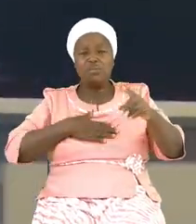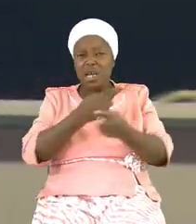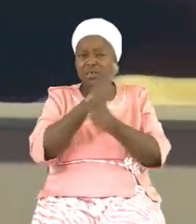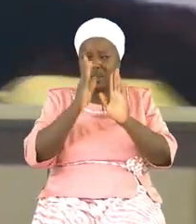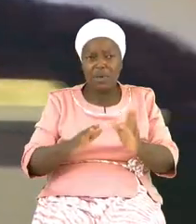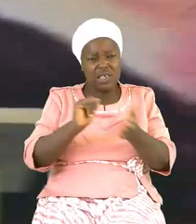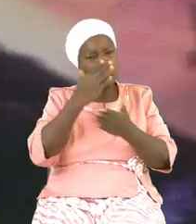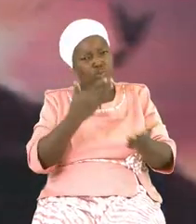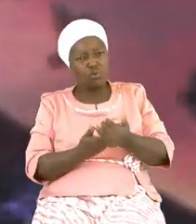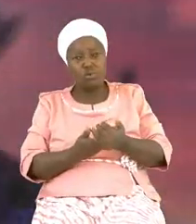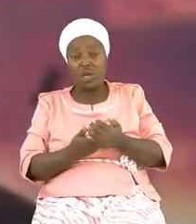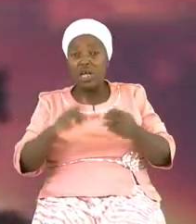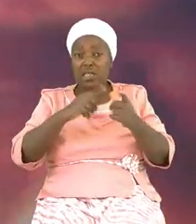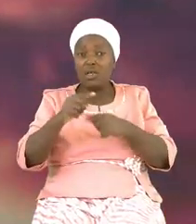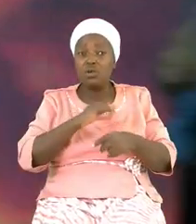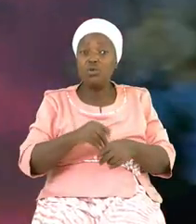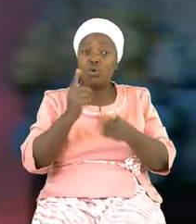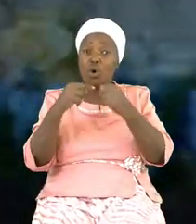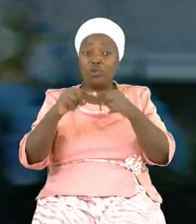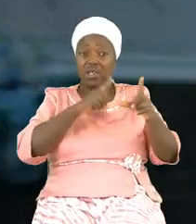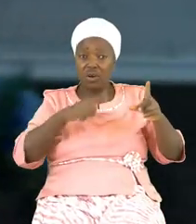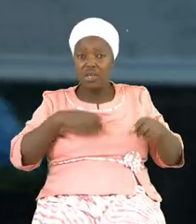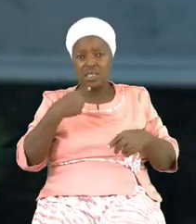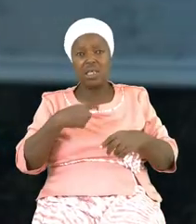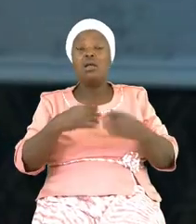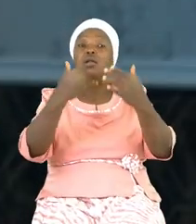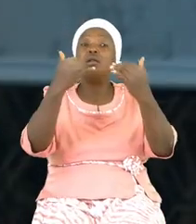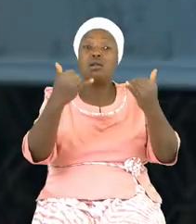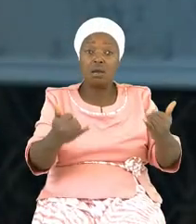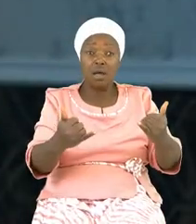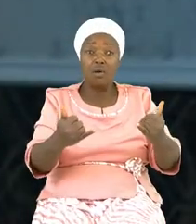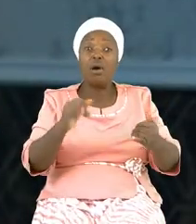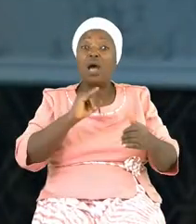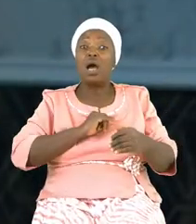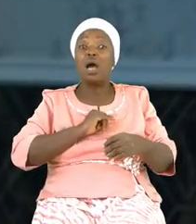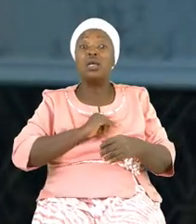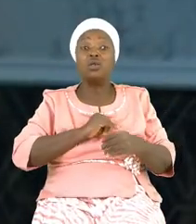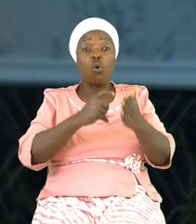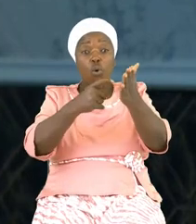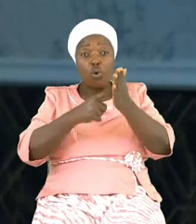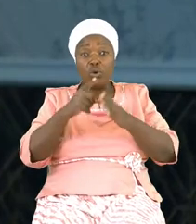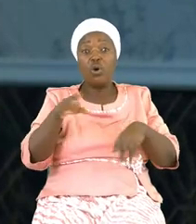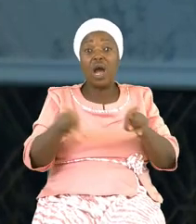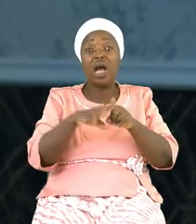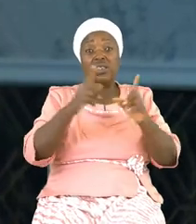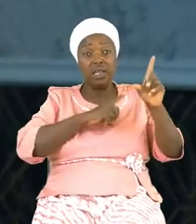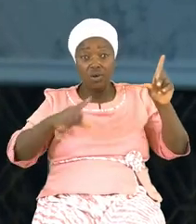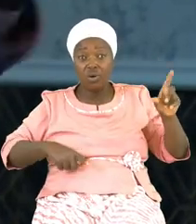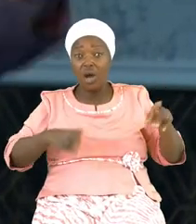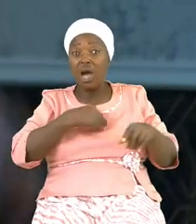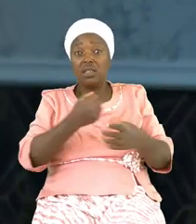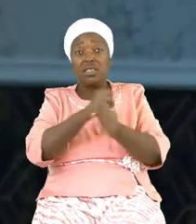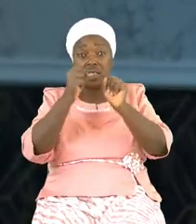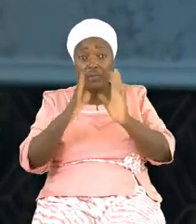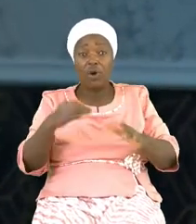You will come to the Lord and say, now I own you as the Lord and the savior of